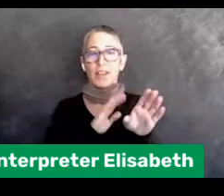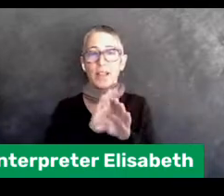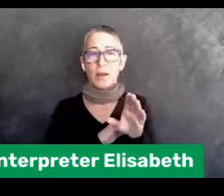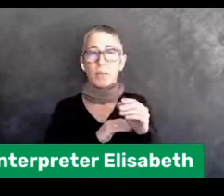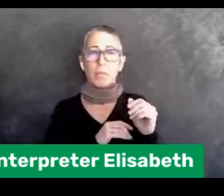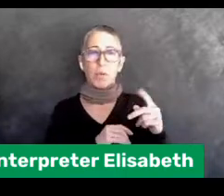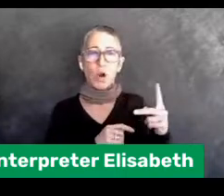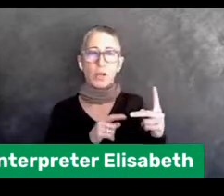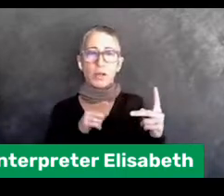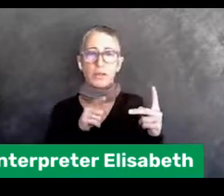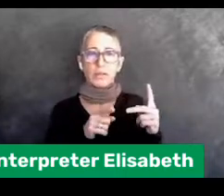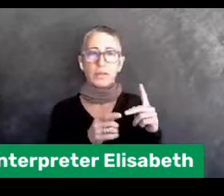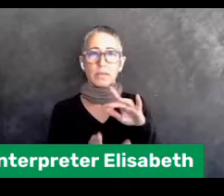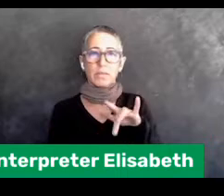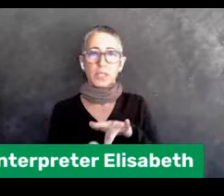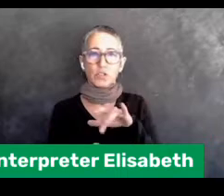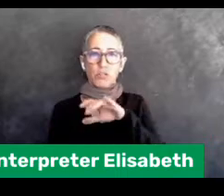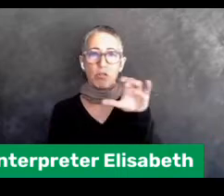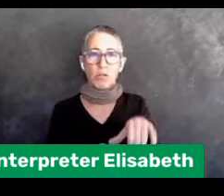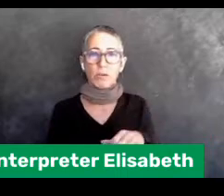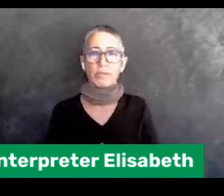middle of Chicago.